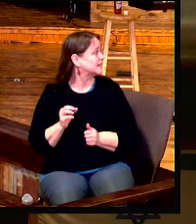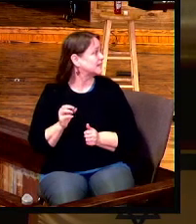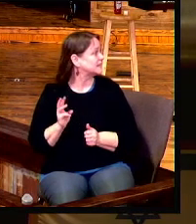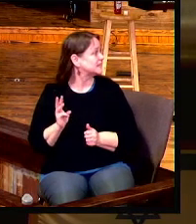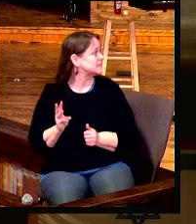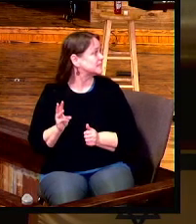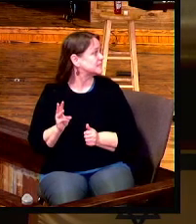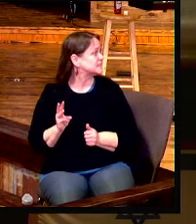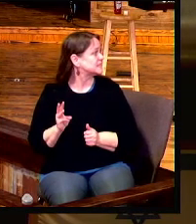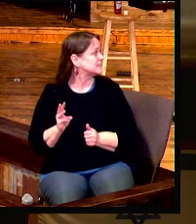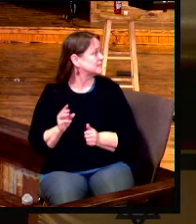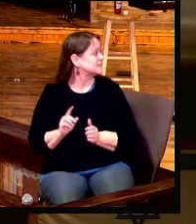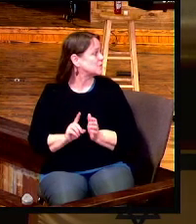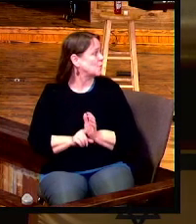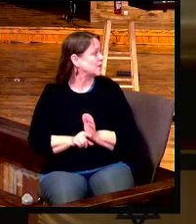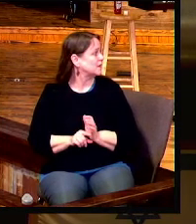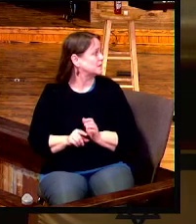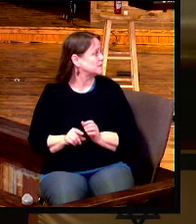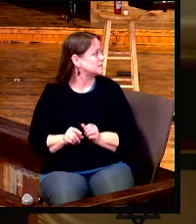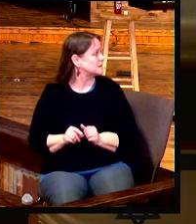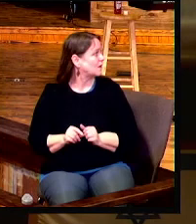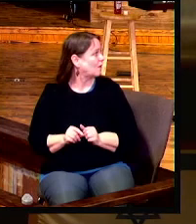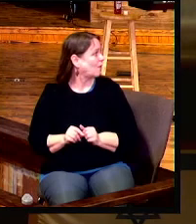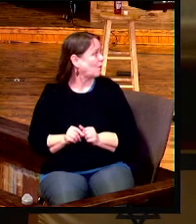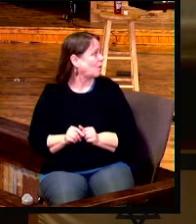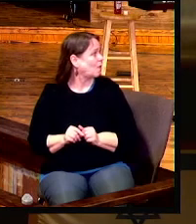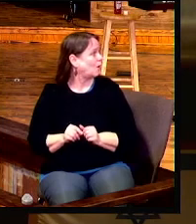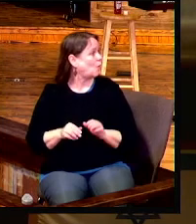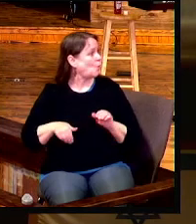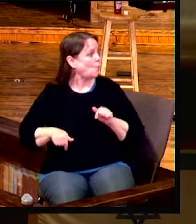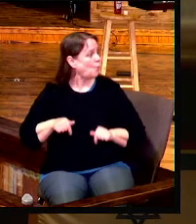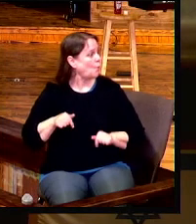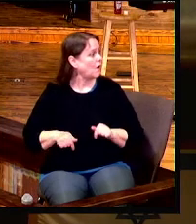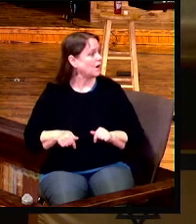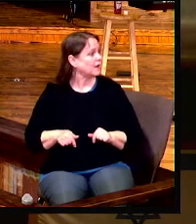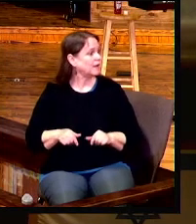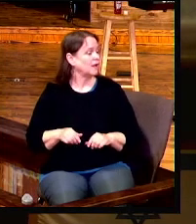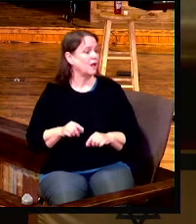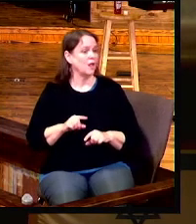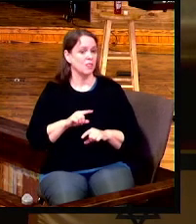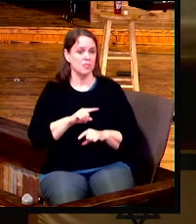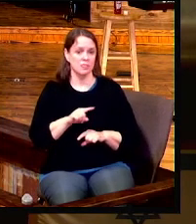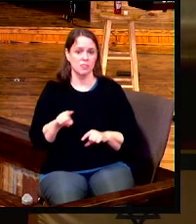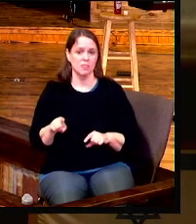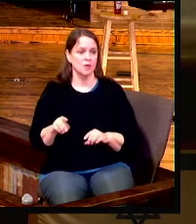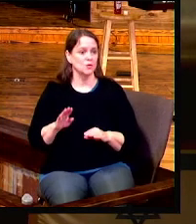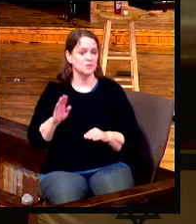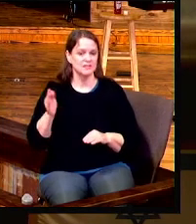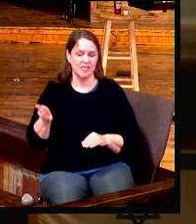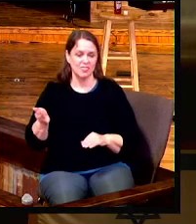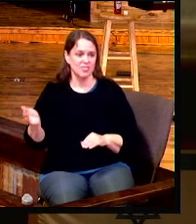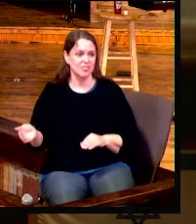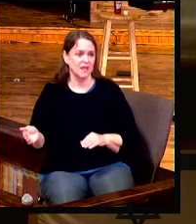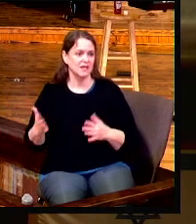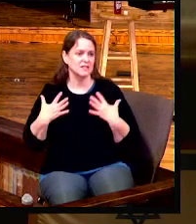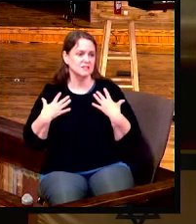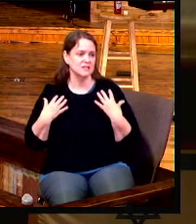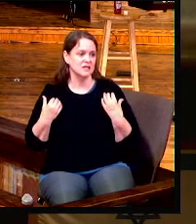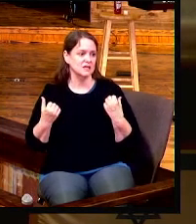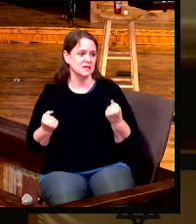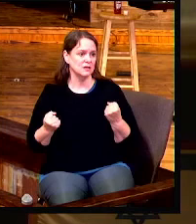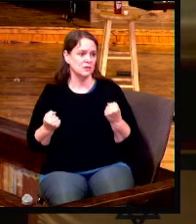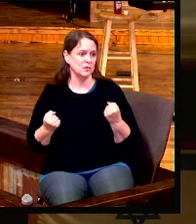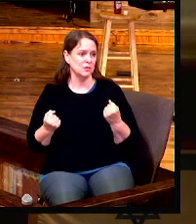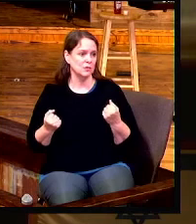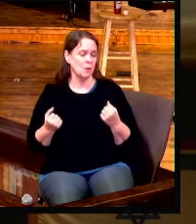cane, no pain, no nothing. Because those things heal. But what happens when we carry a